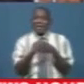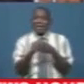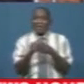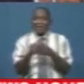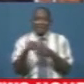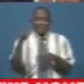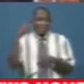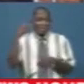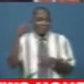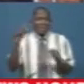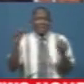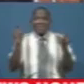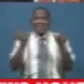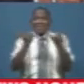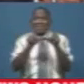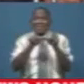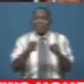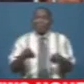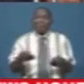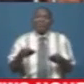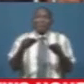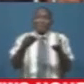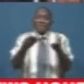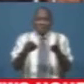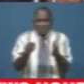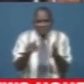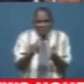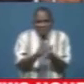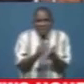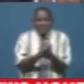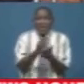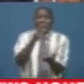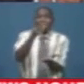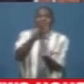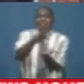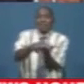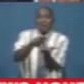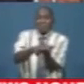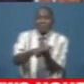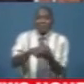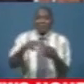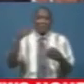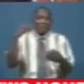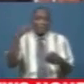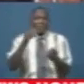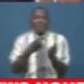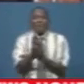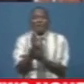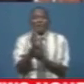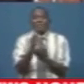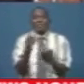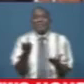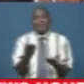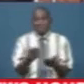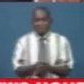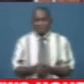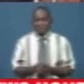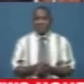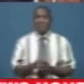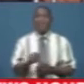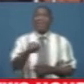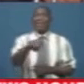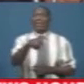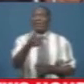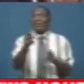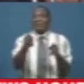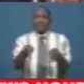mineral license is acquired and thus confers mineral rights on the holder. Any